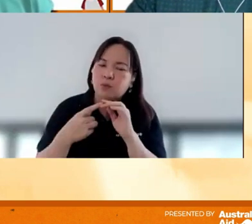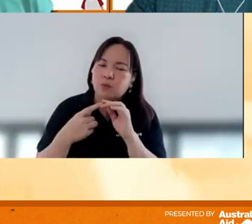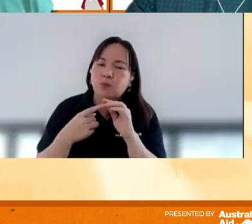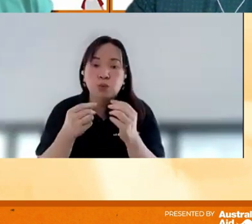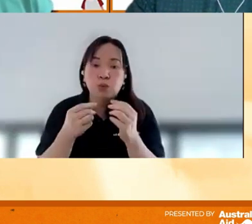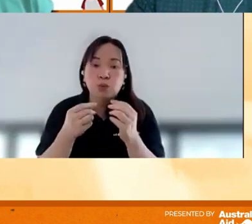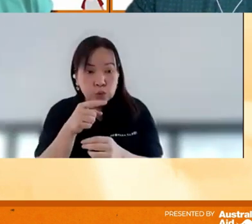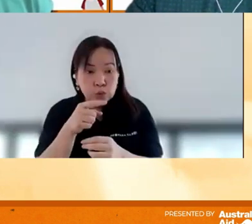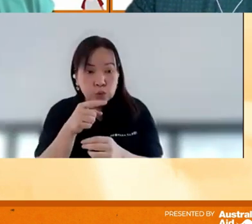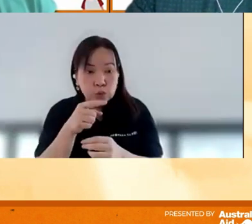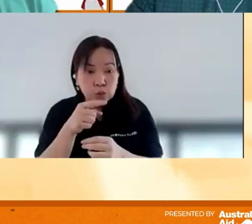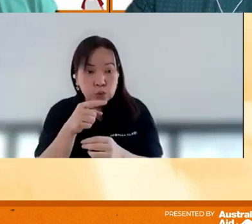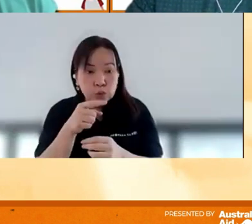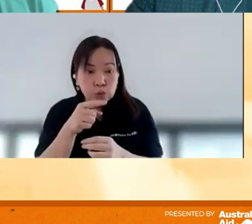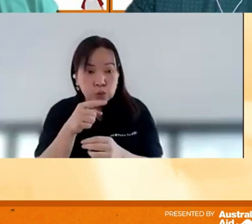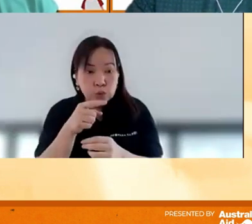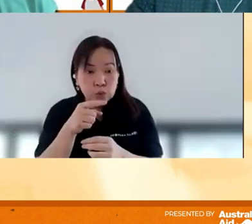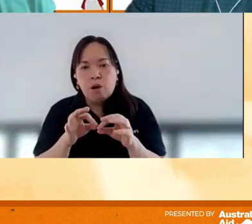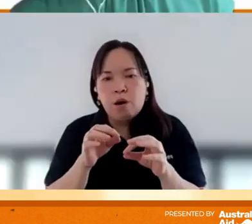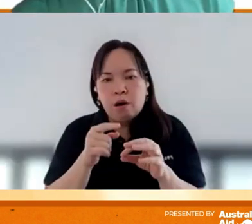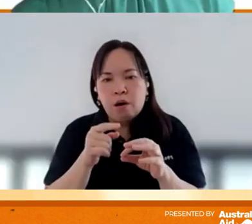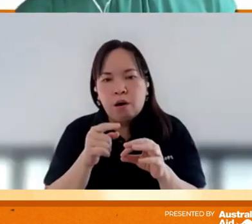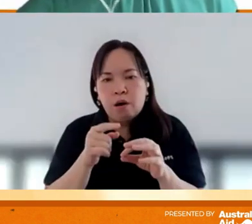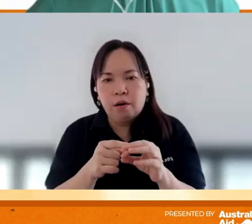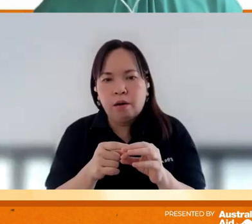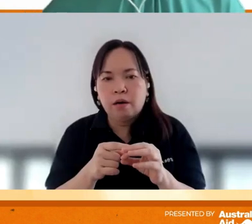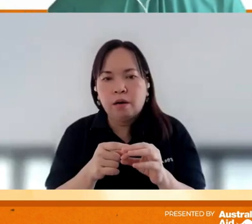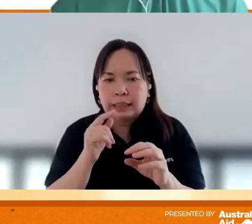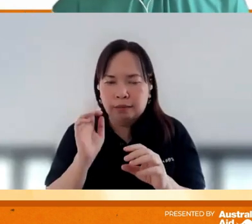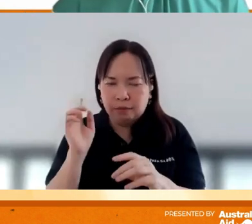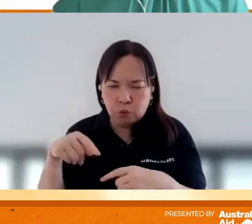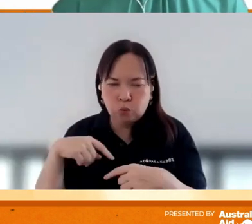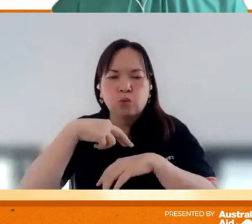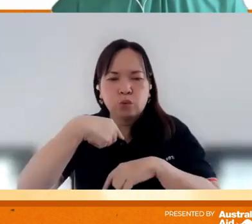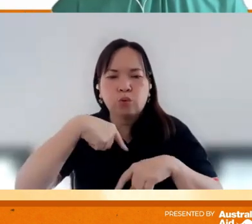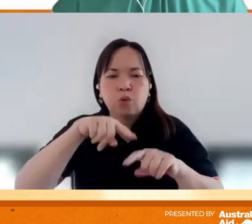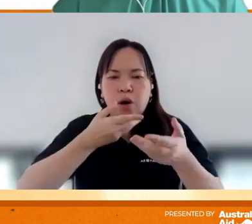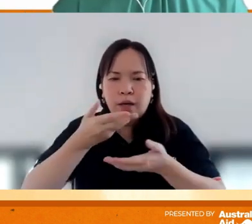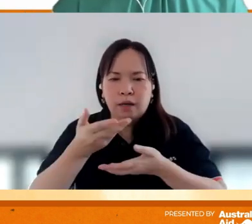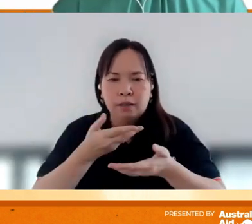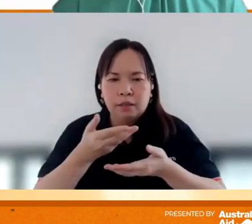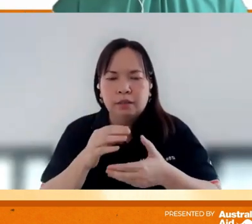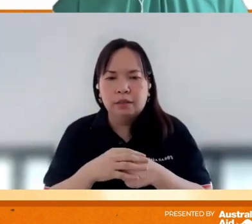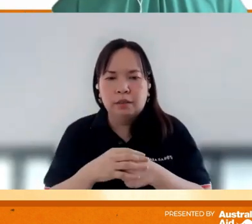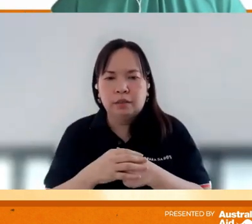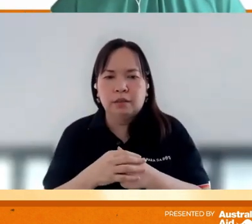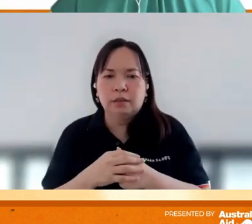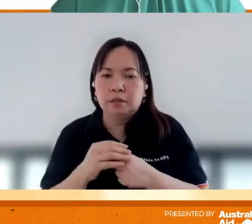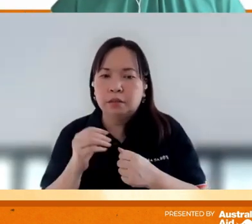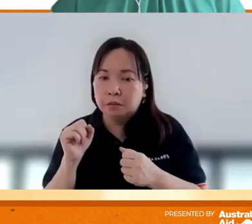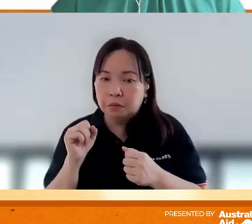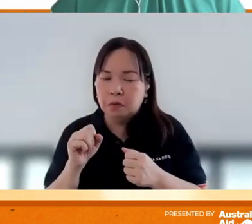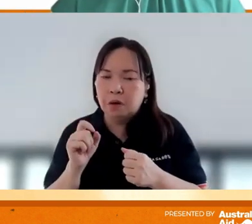our counseling. Ano yung pwede natin i-counsel sa kanila? Stress reduction techniques, adequate nutrition,